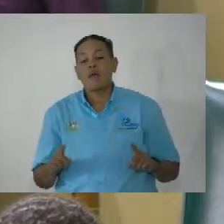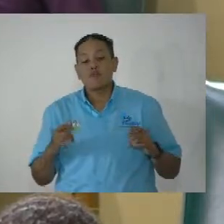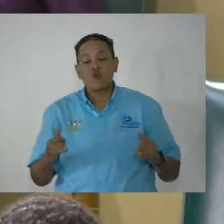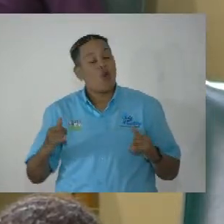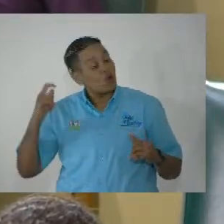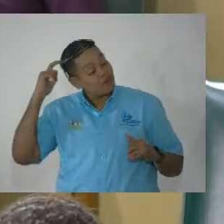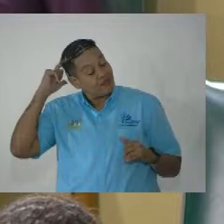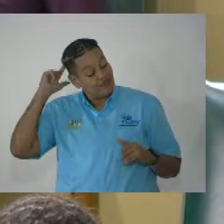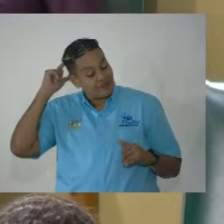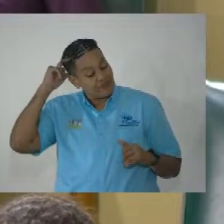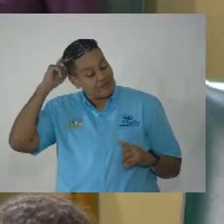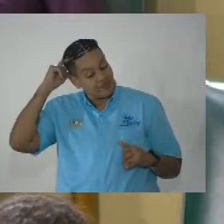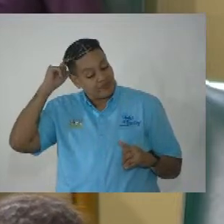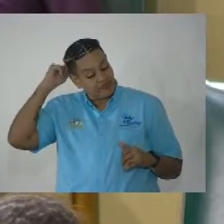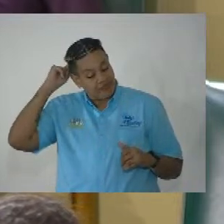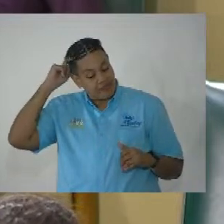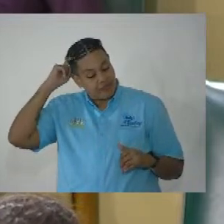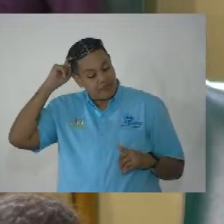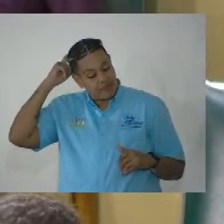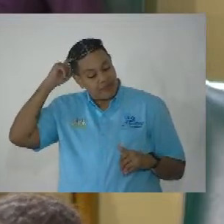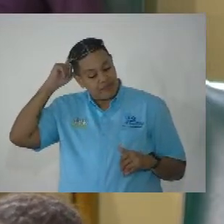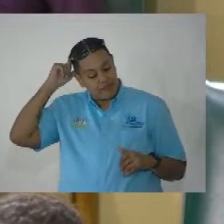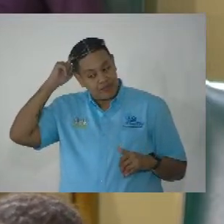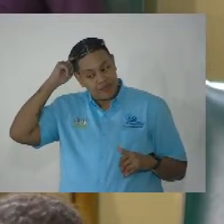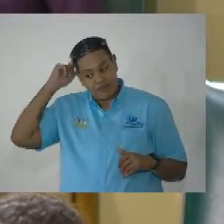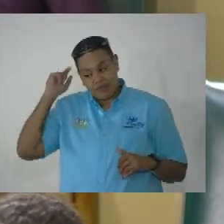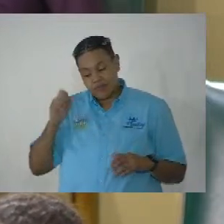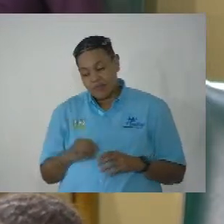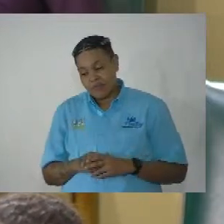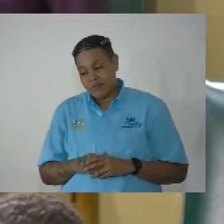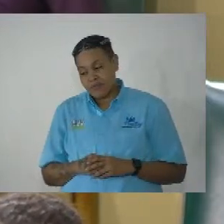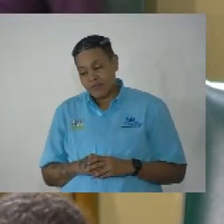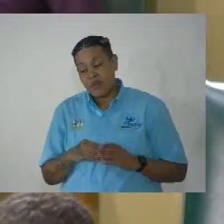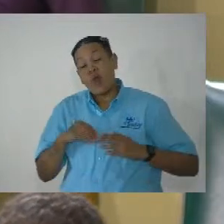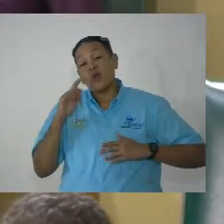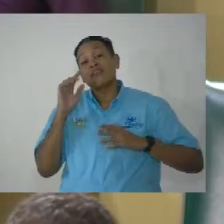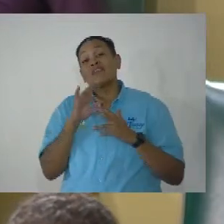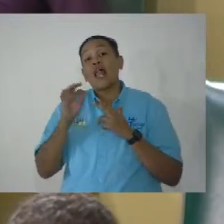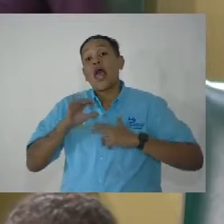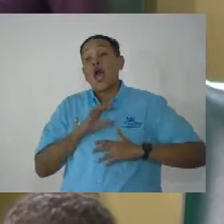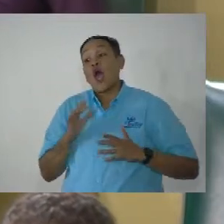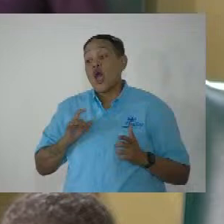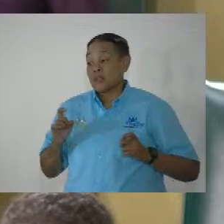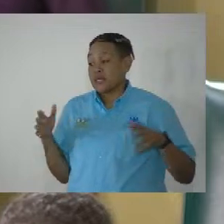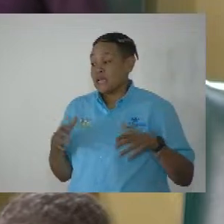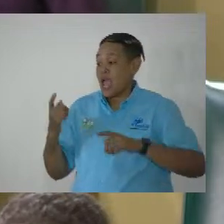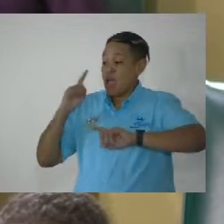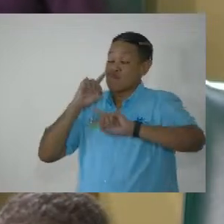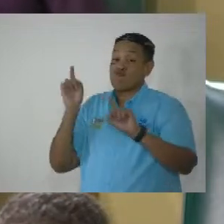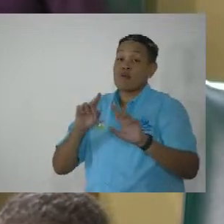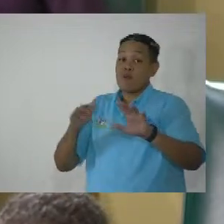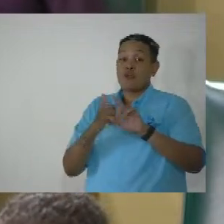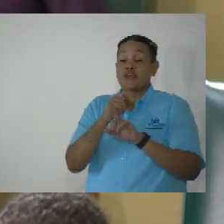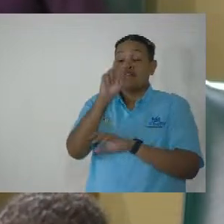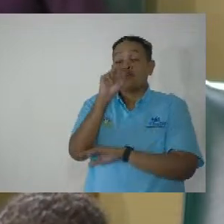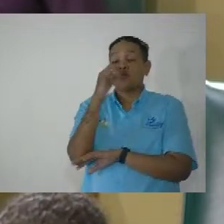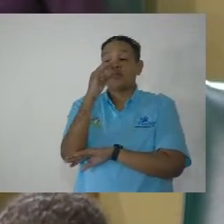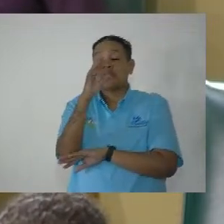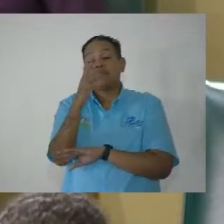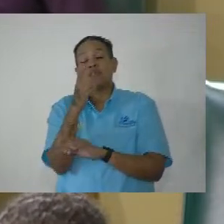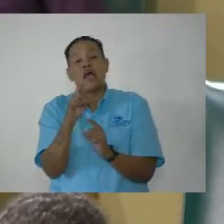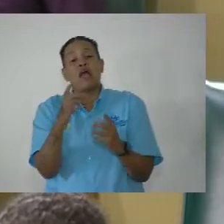that we coming out of the Joint Select Committee report of